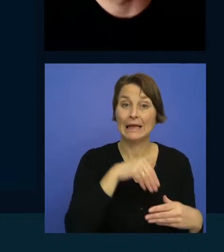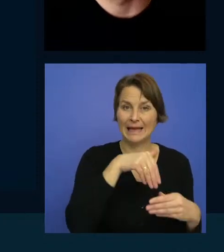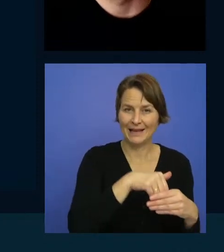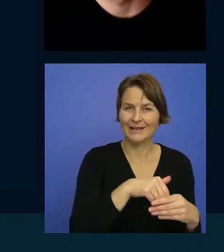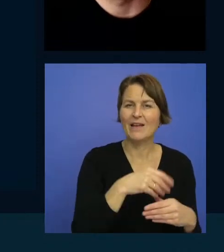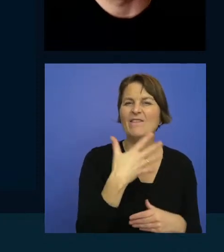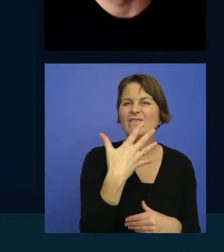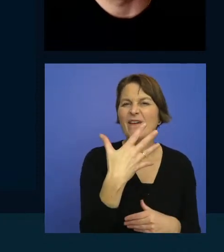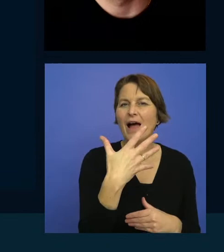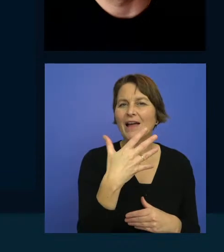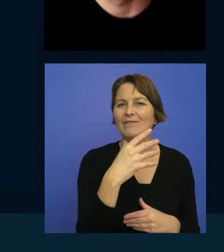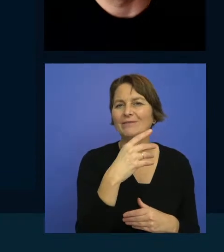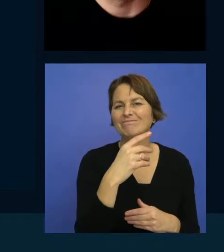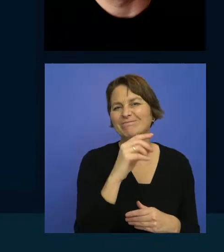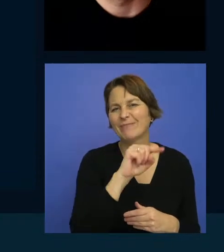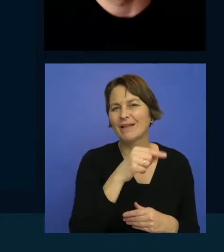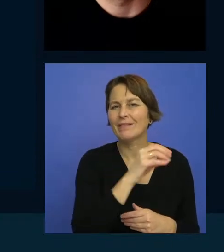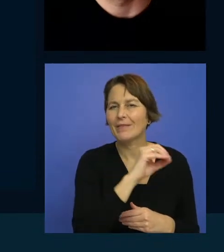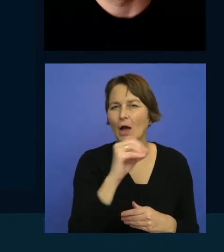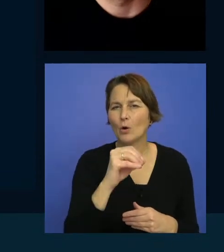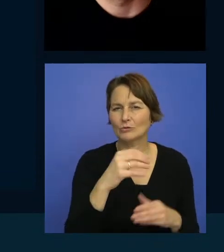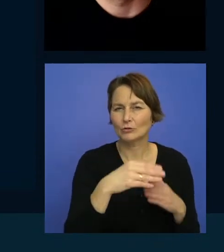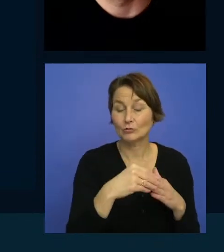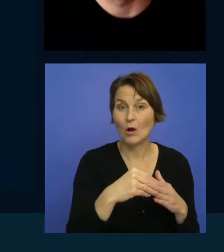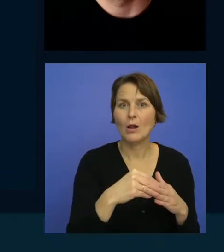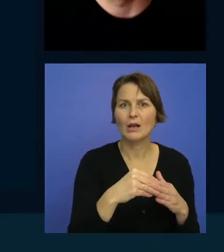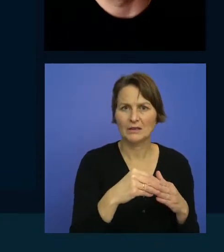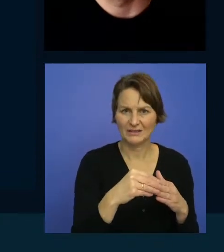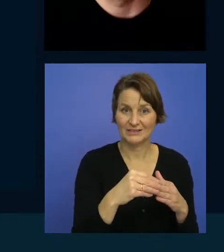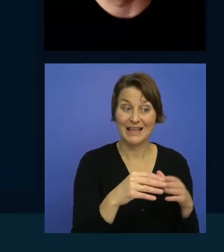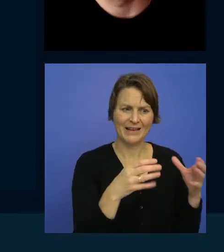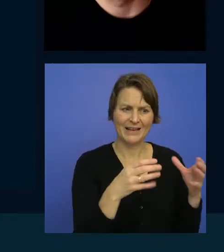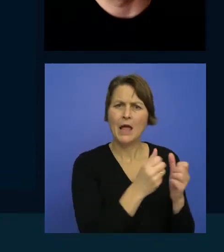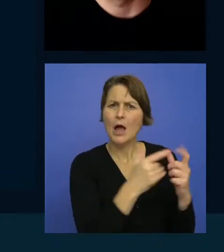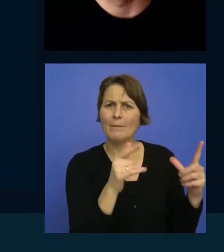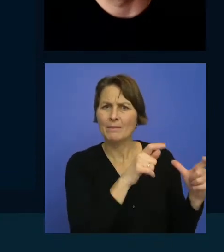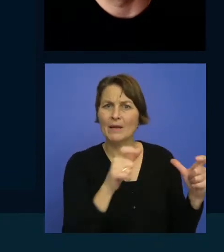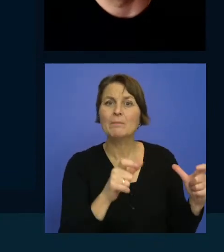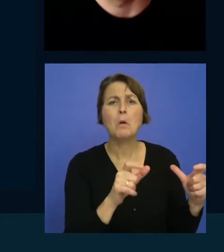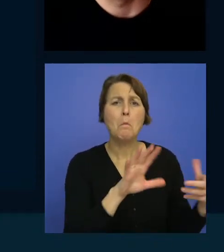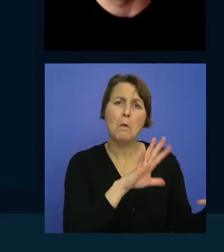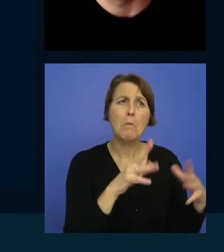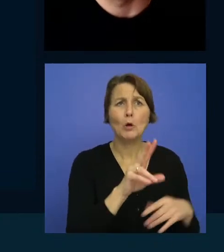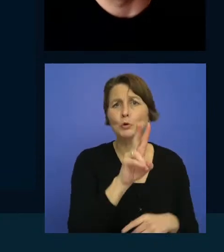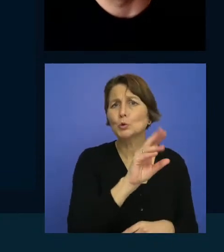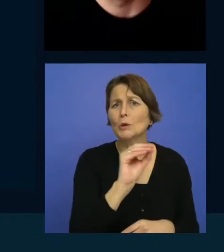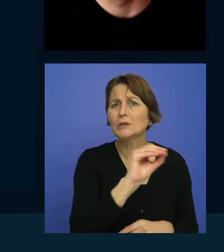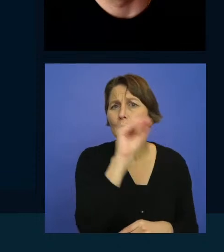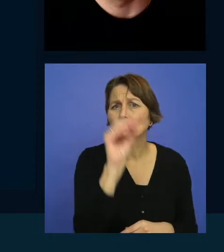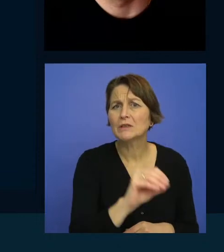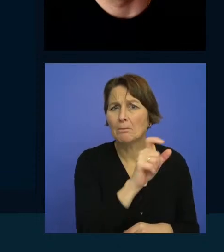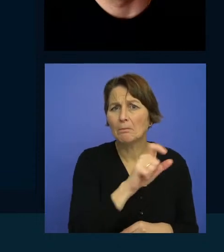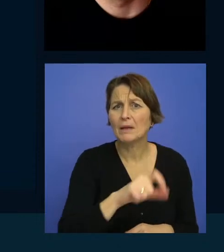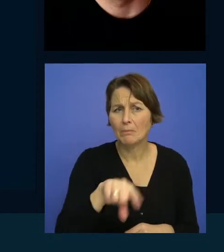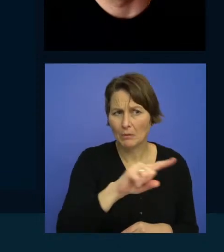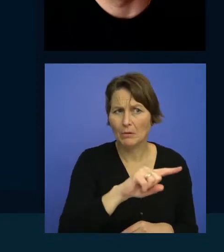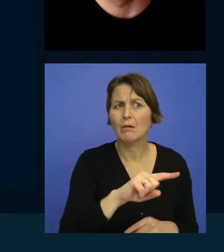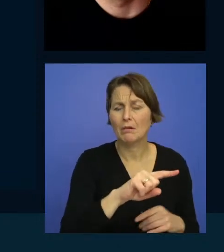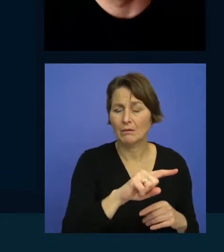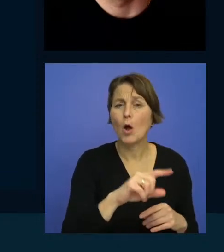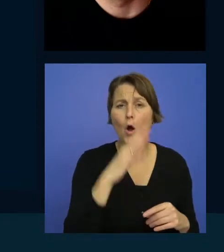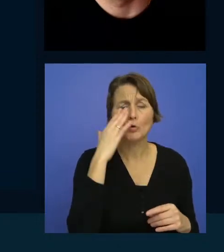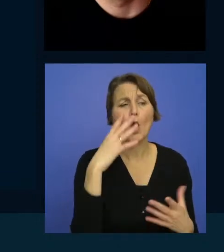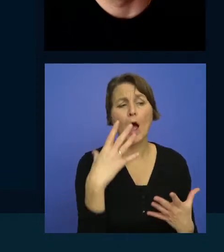data set, which could be a significant privacy violation. So what do we do about attacks like these? How do